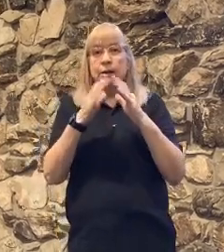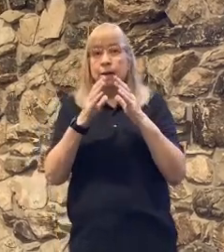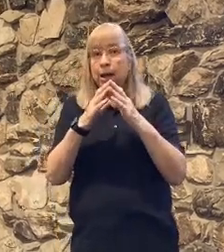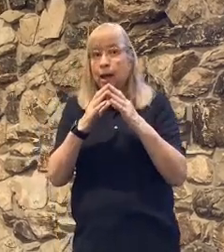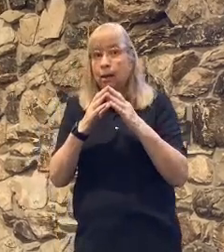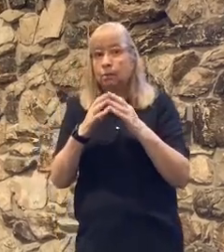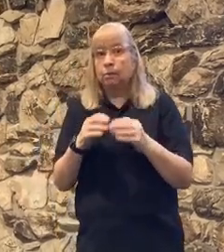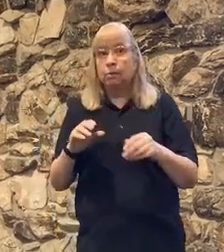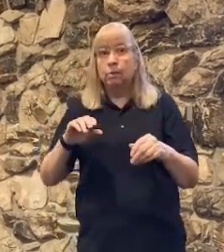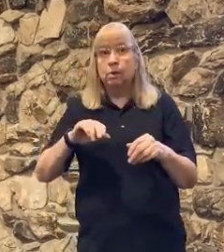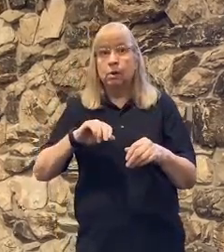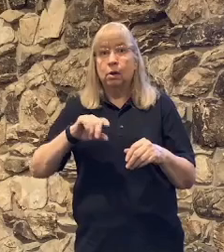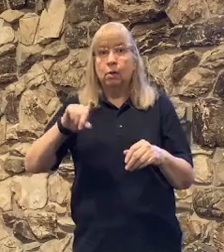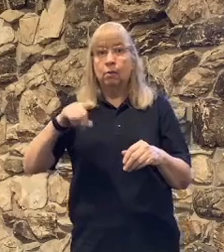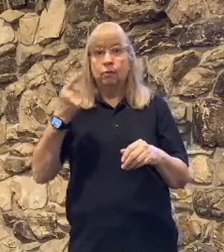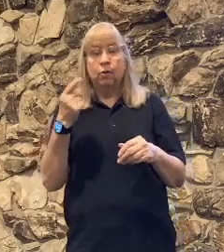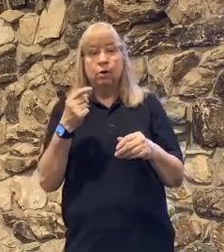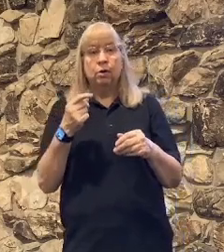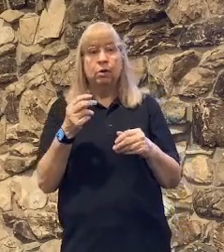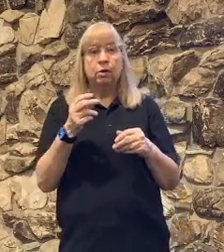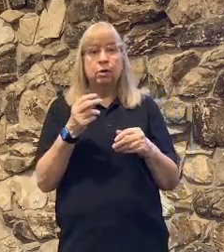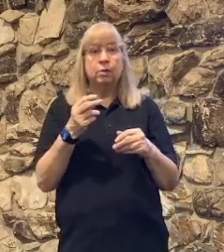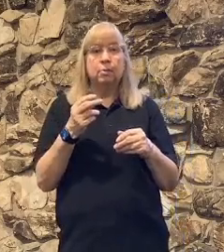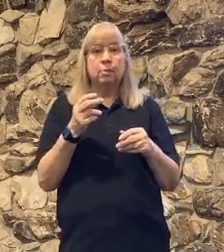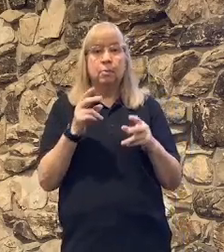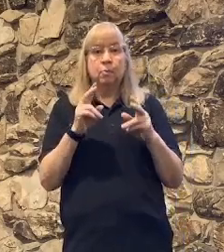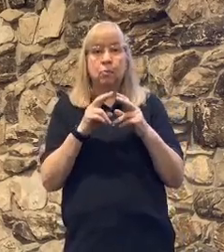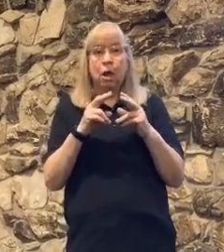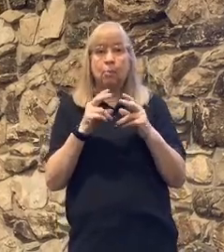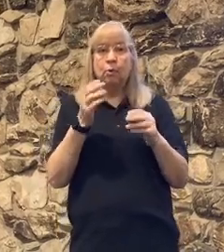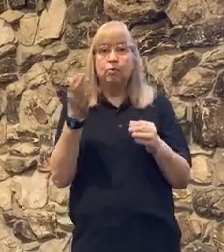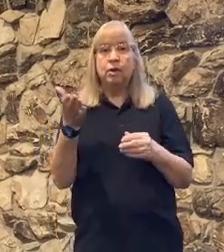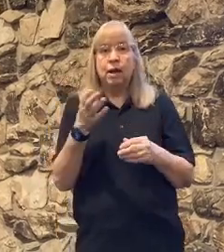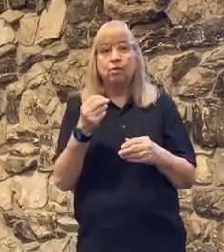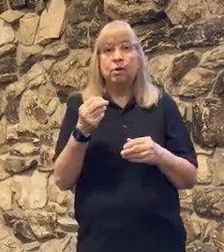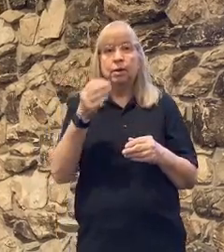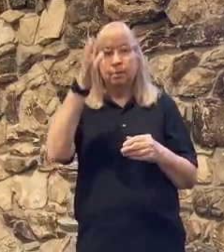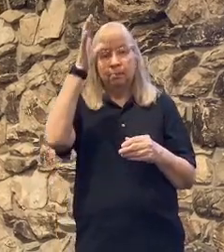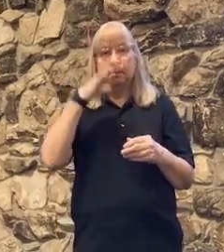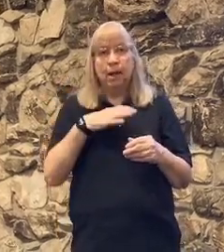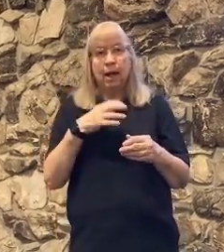there was a gentleman named Jeremy.